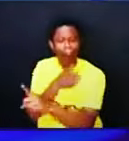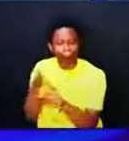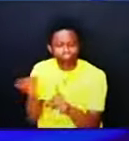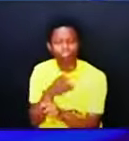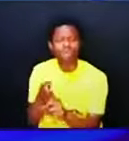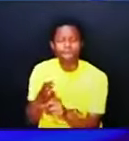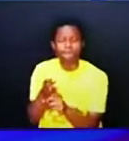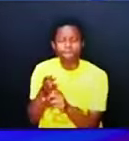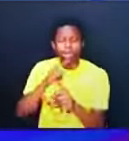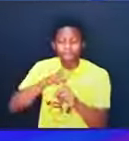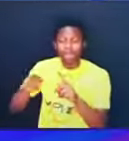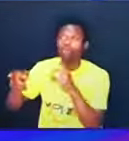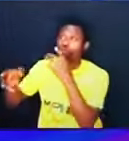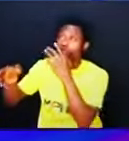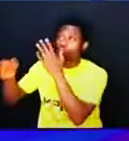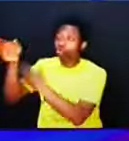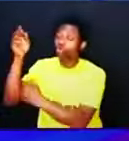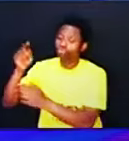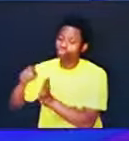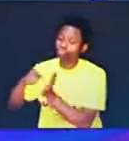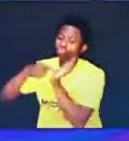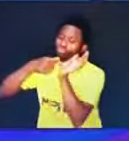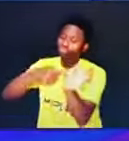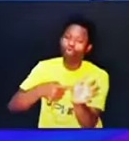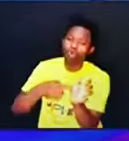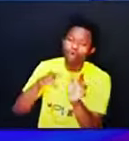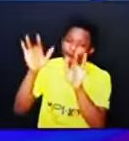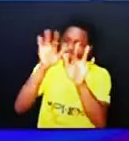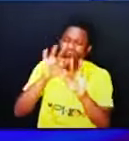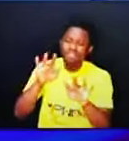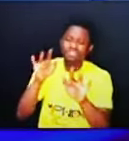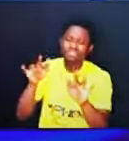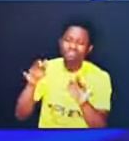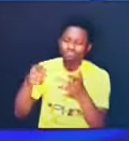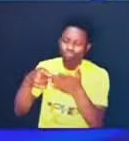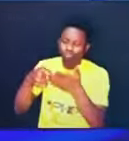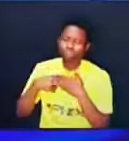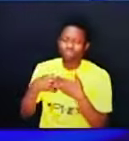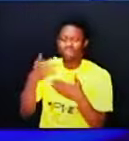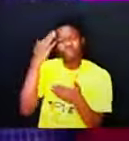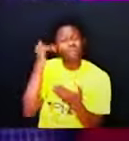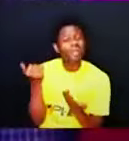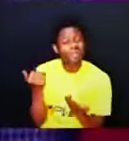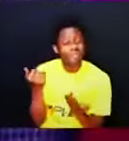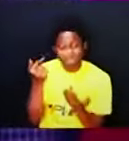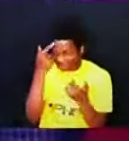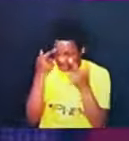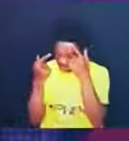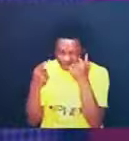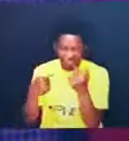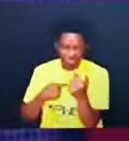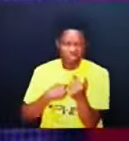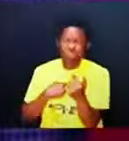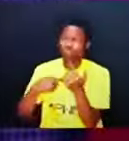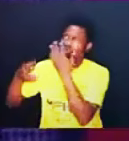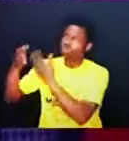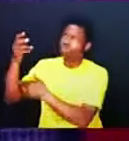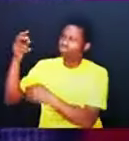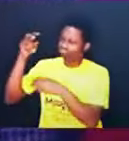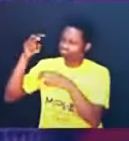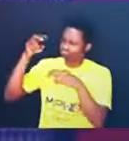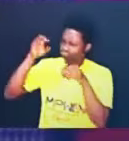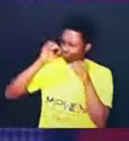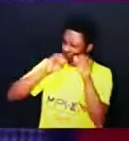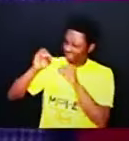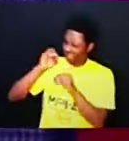I was shown mercy because I acted in ignorance and unbelief. Na oje bra chirim kakra no du mi ensa no eno